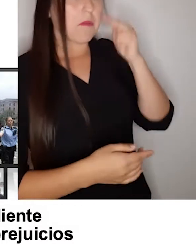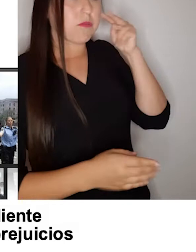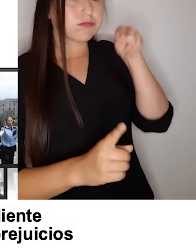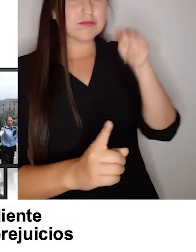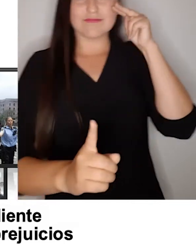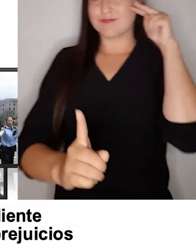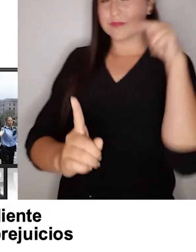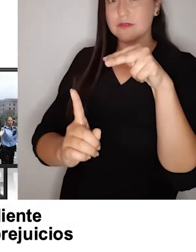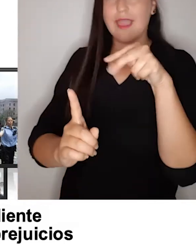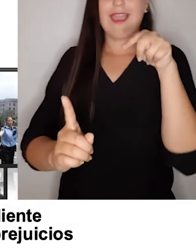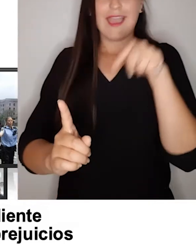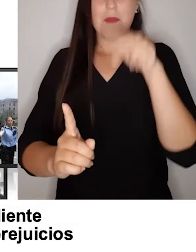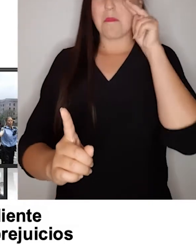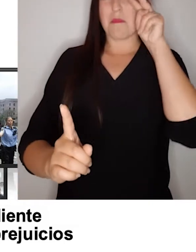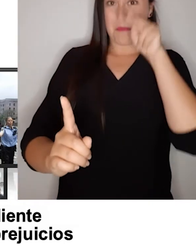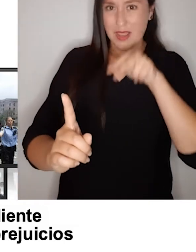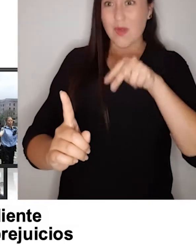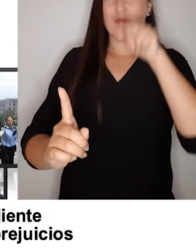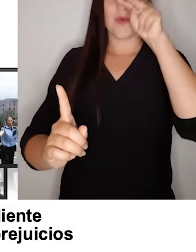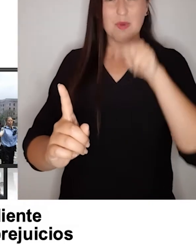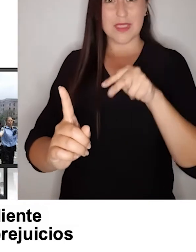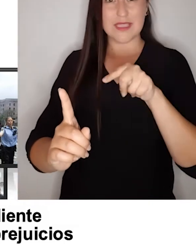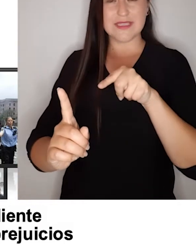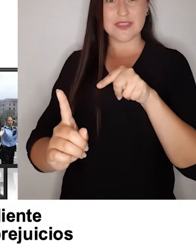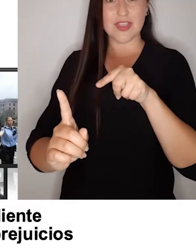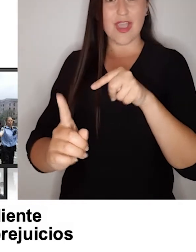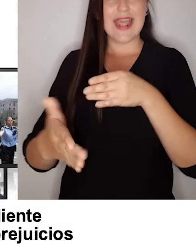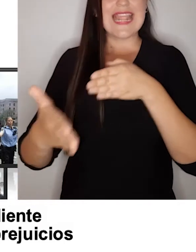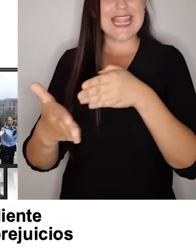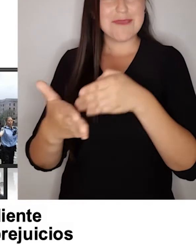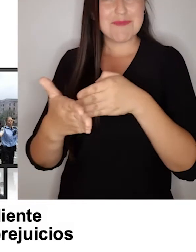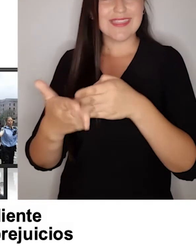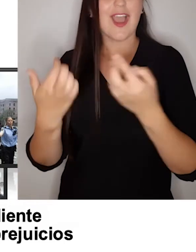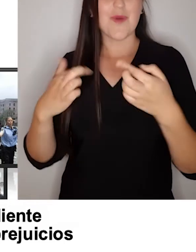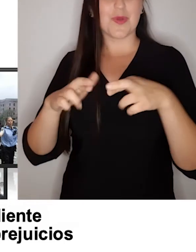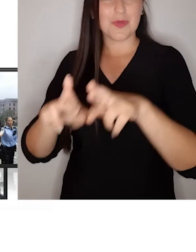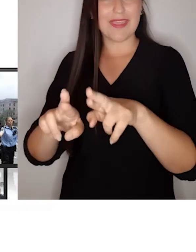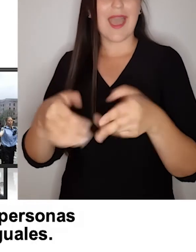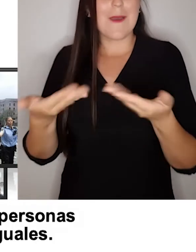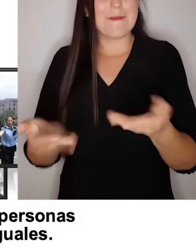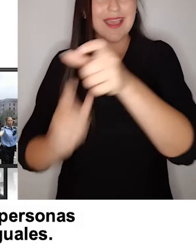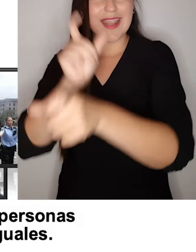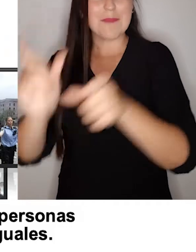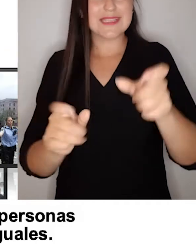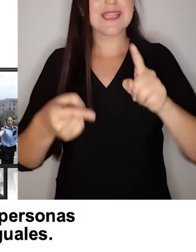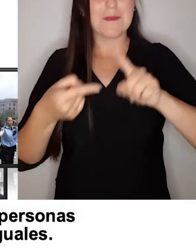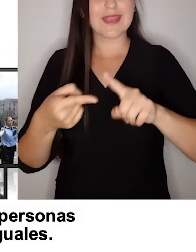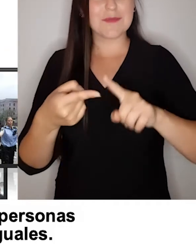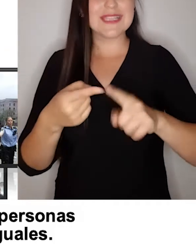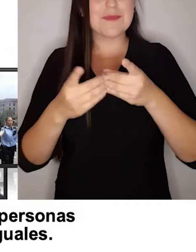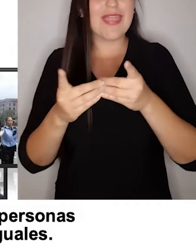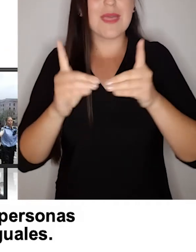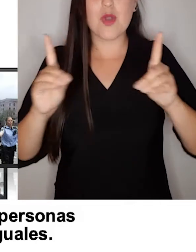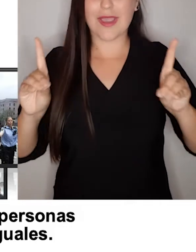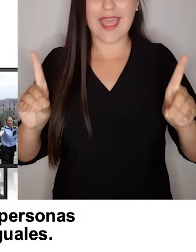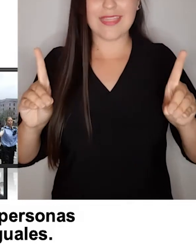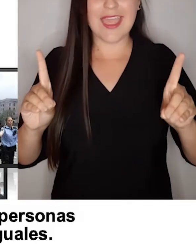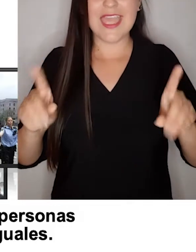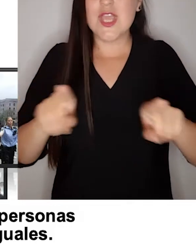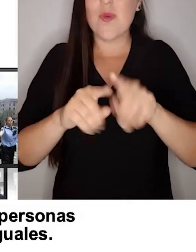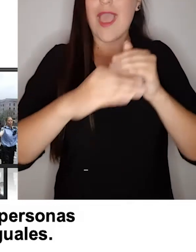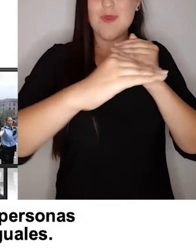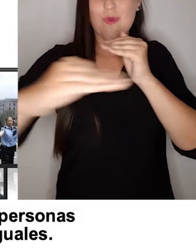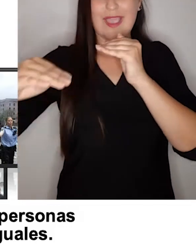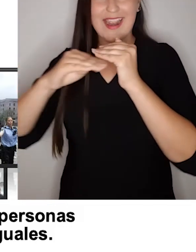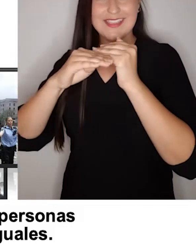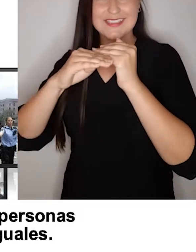Regardless of where you are on this axis, prejudices limit people's opportunity to